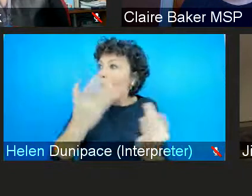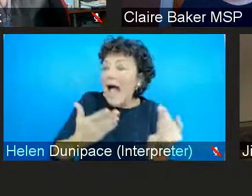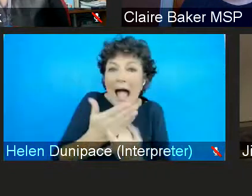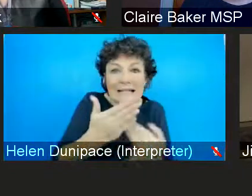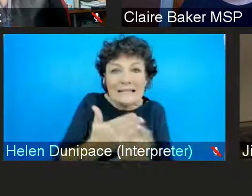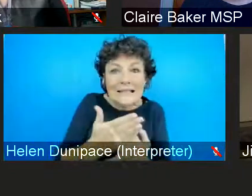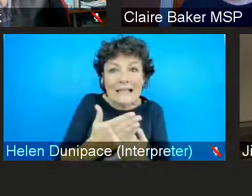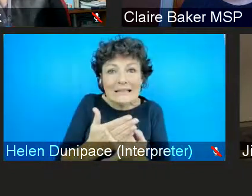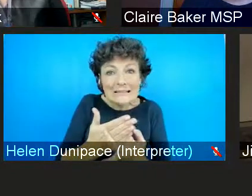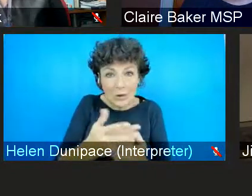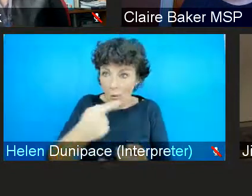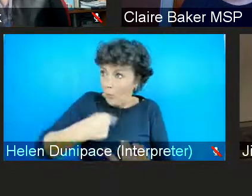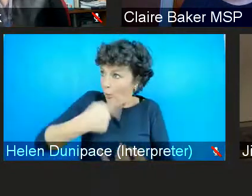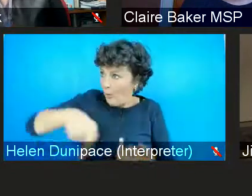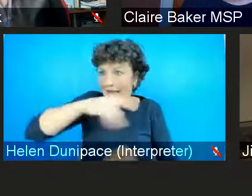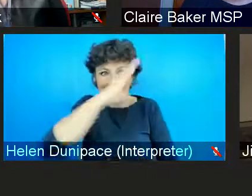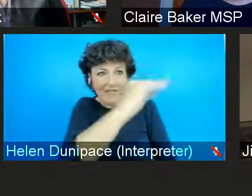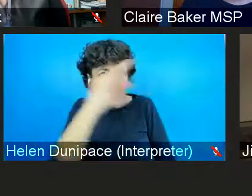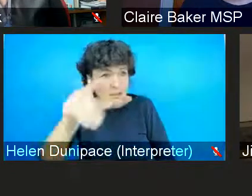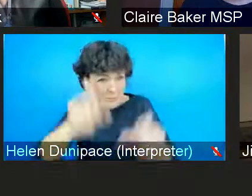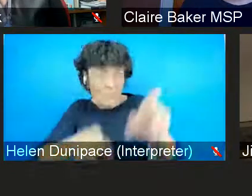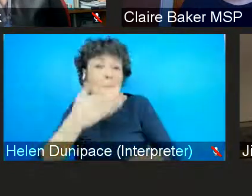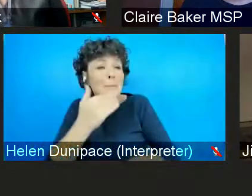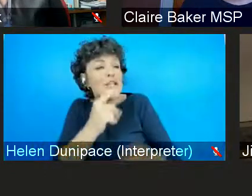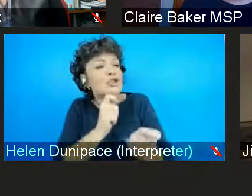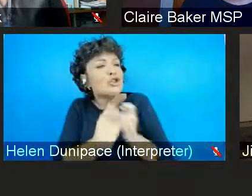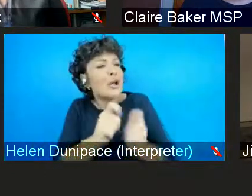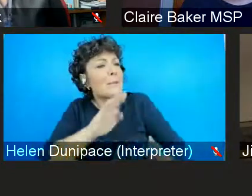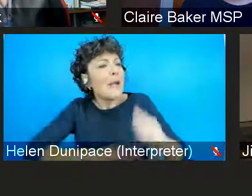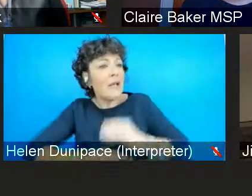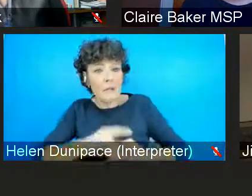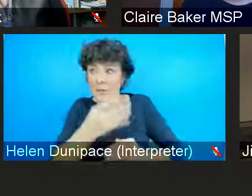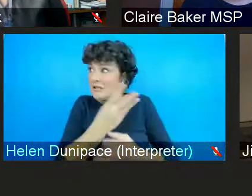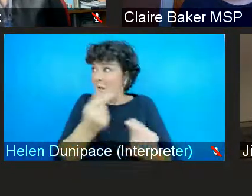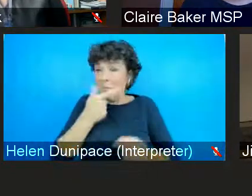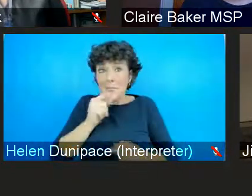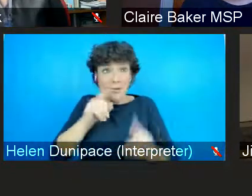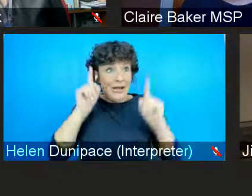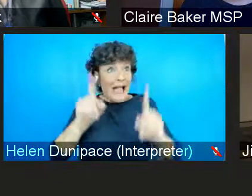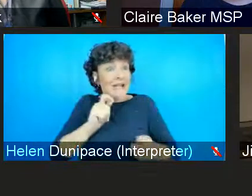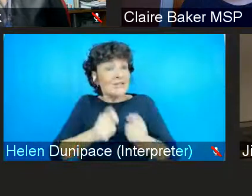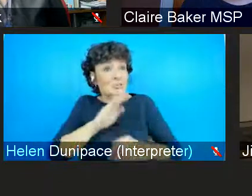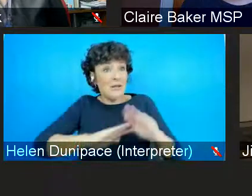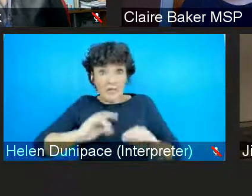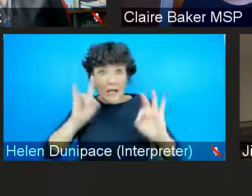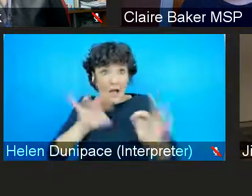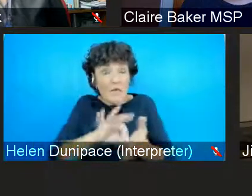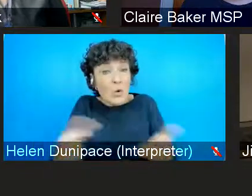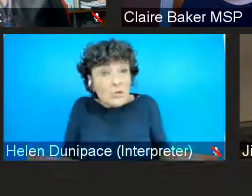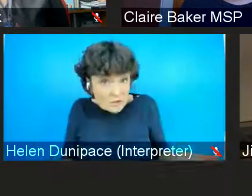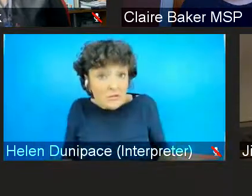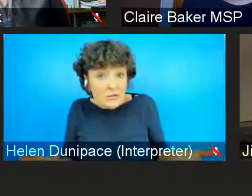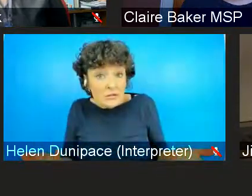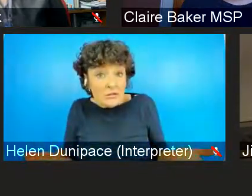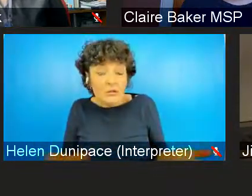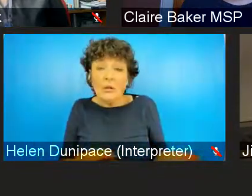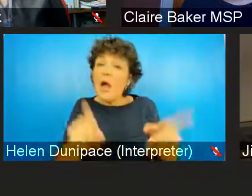in order to move to a more sustainable way of life, and also including people and communities within the design